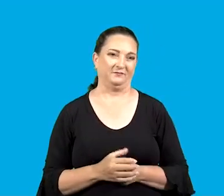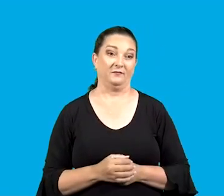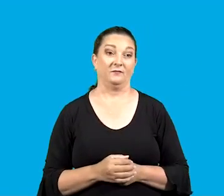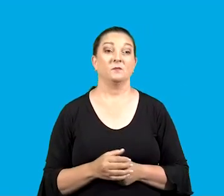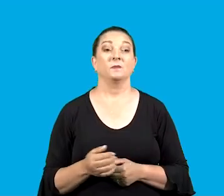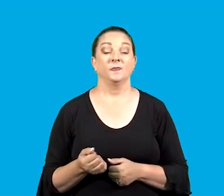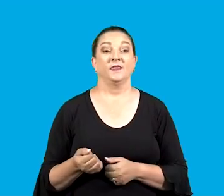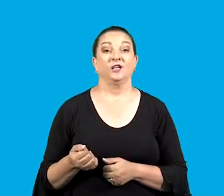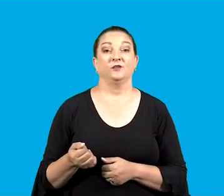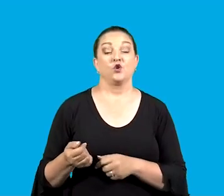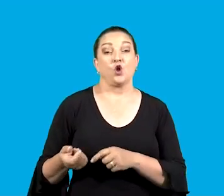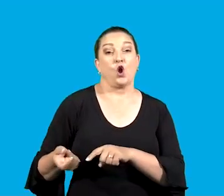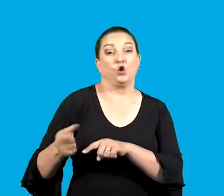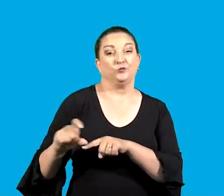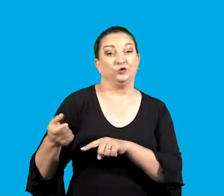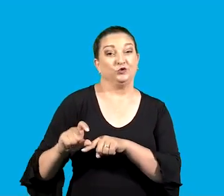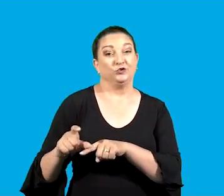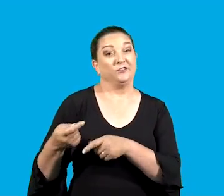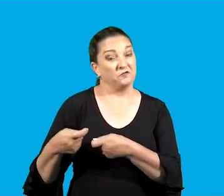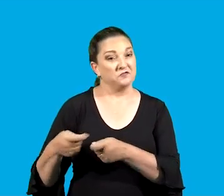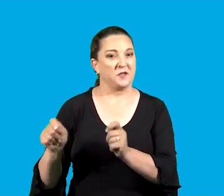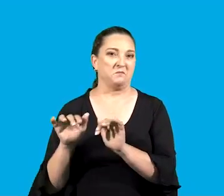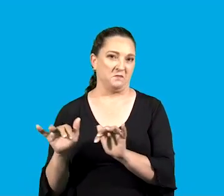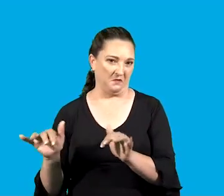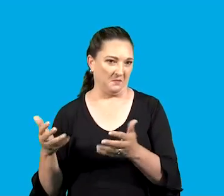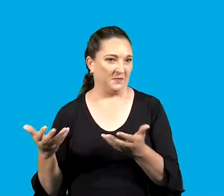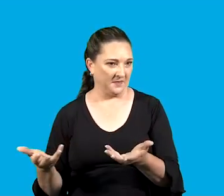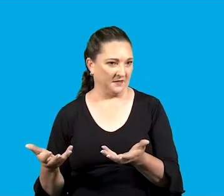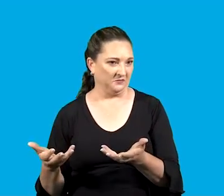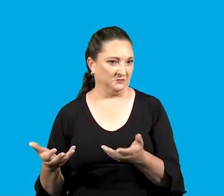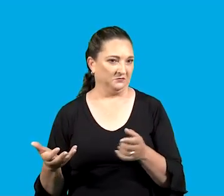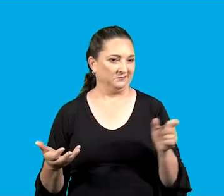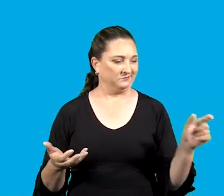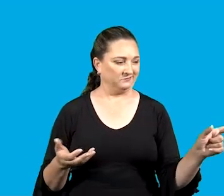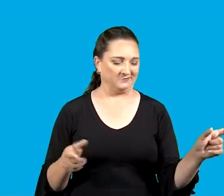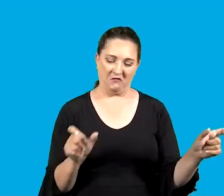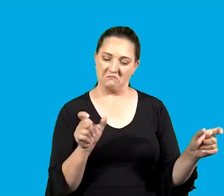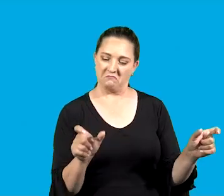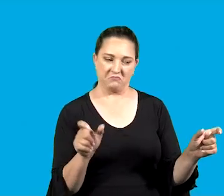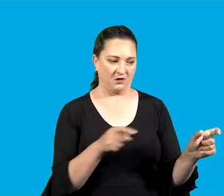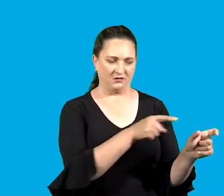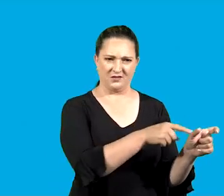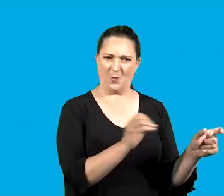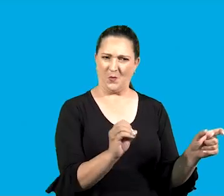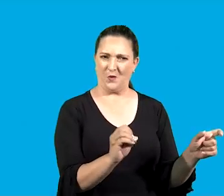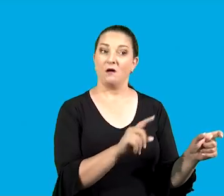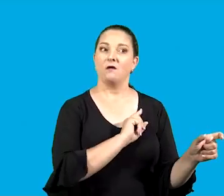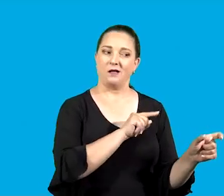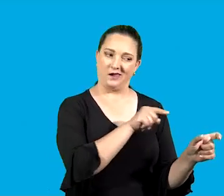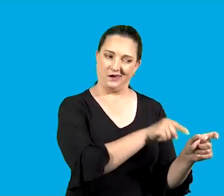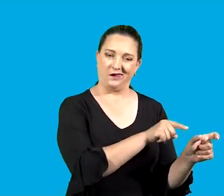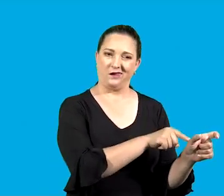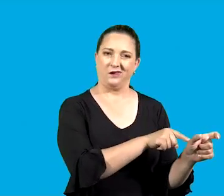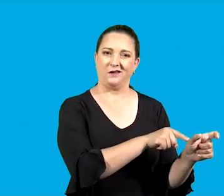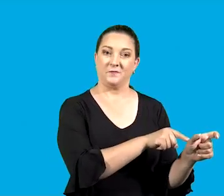that commission to salespeople. So, what changes did Adam made?